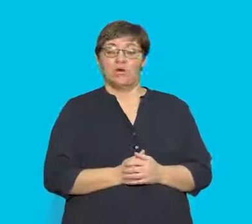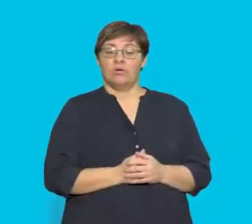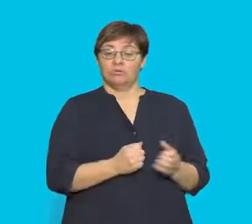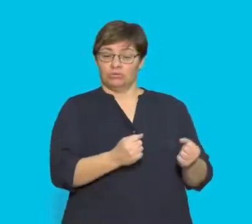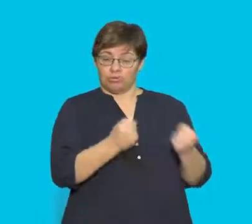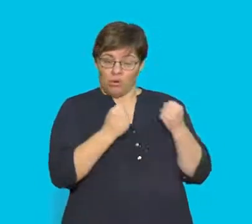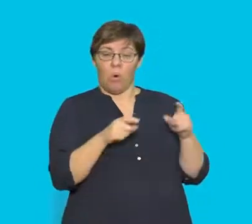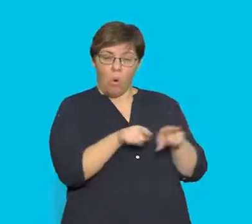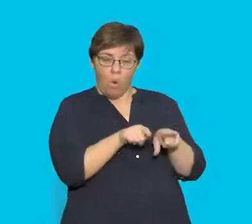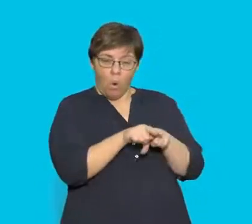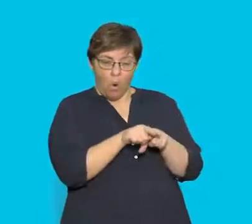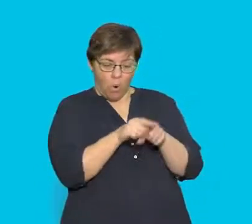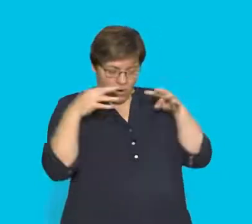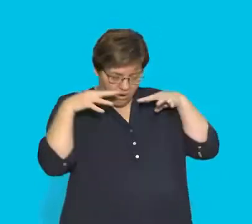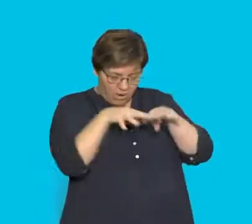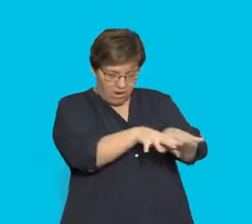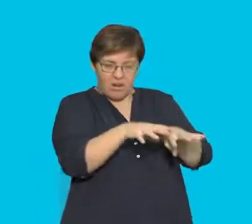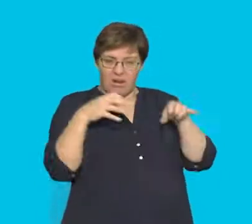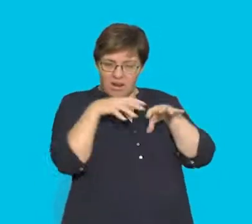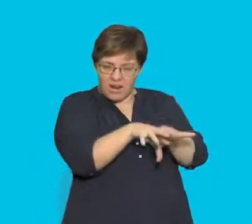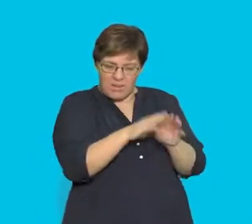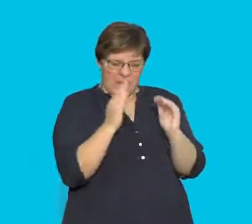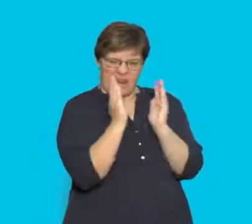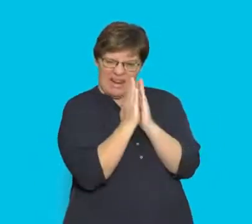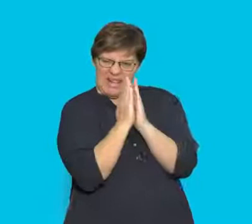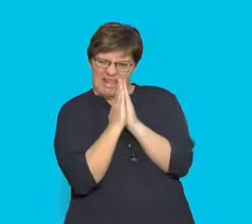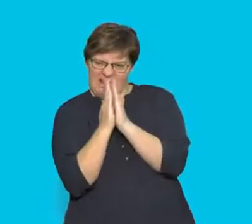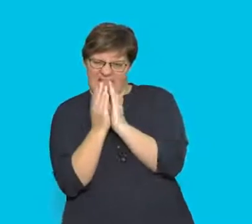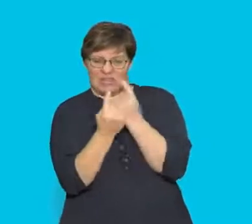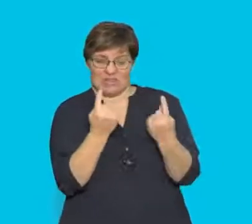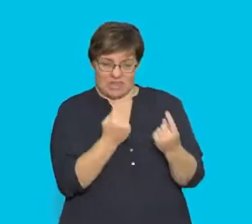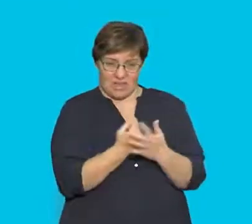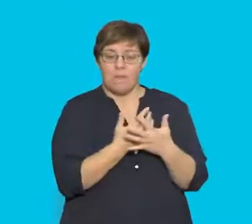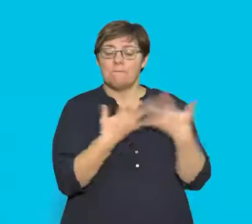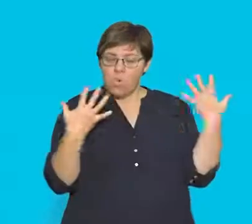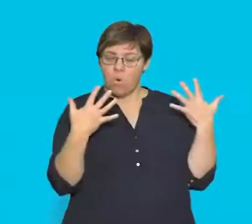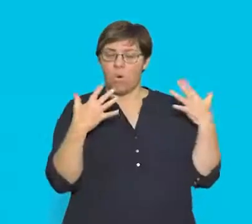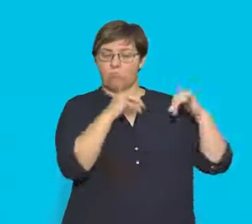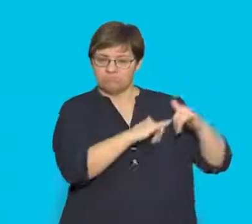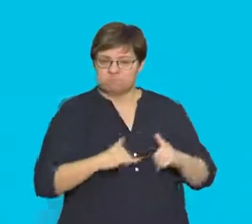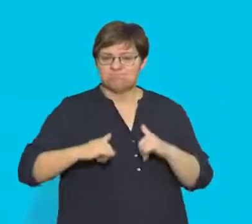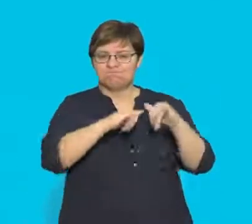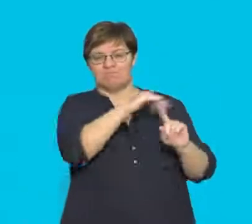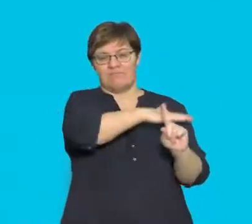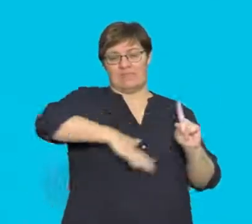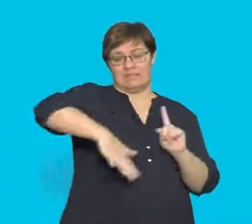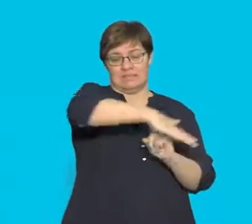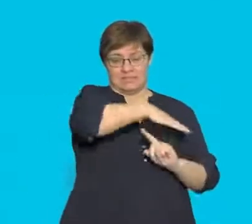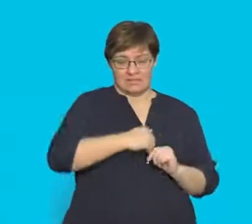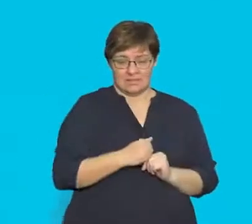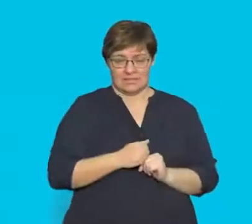strong, all the field lines are pointing in the same direction and they're tightly packed together. It's a more uniform